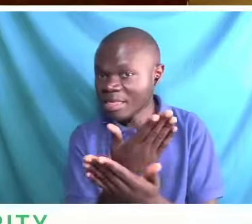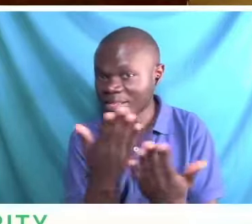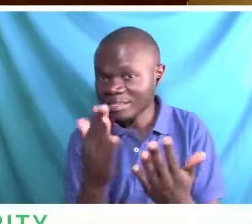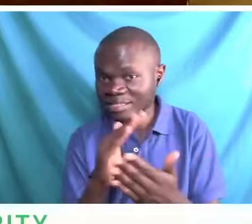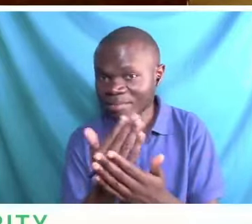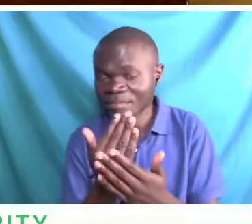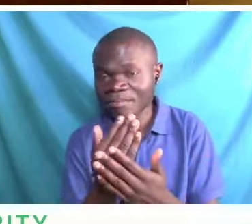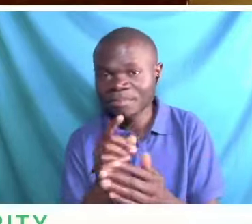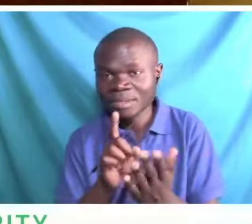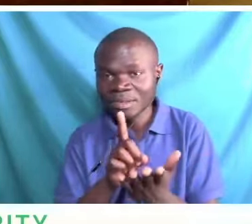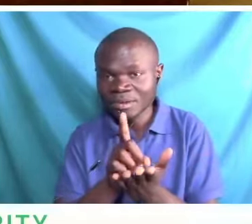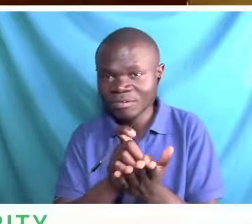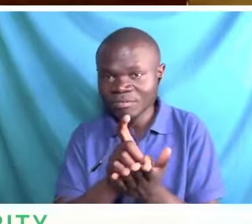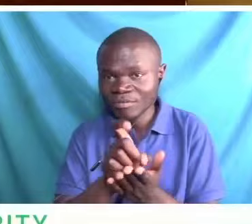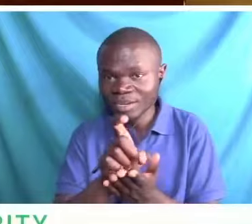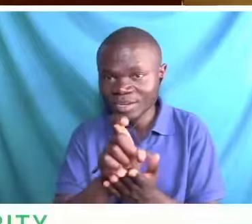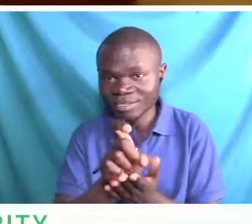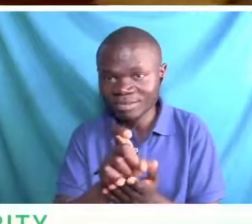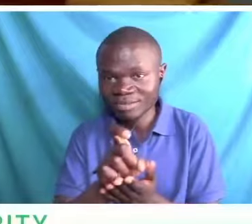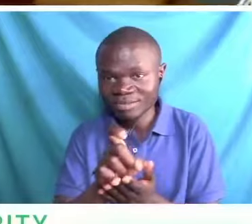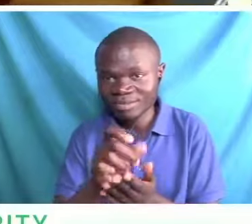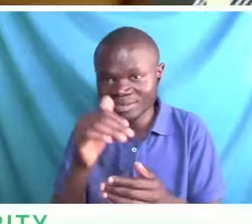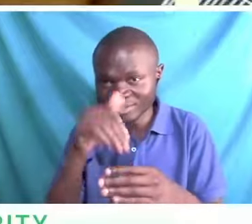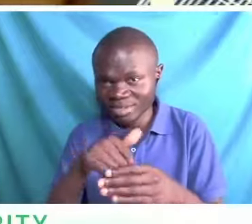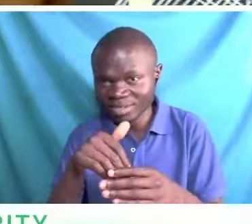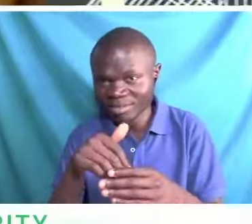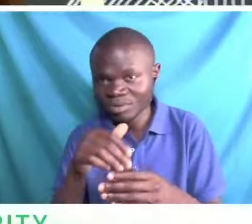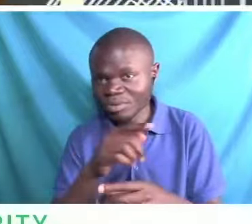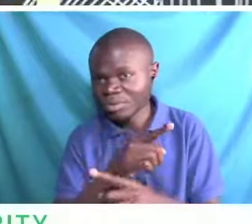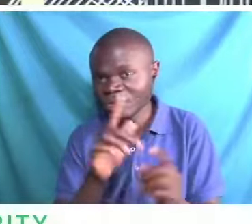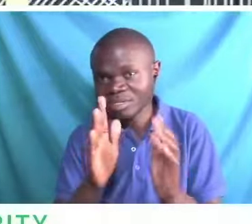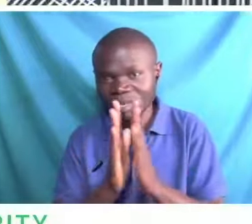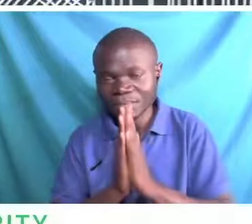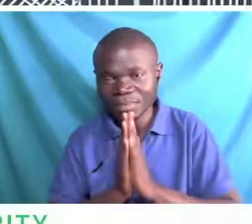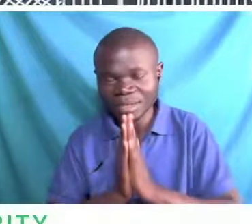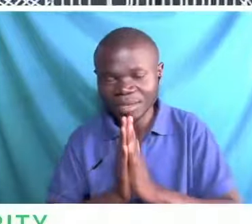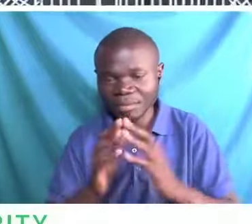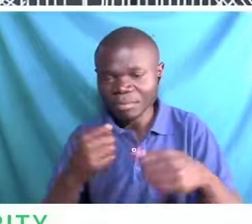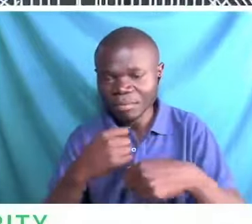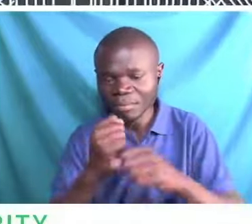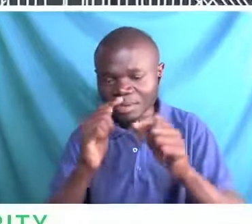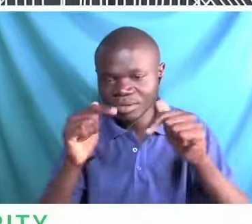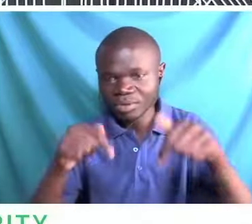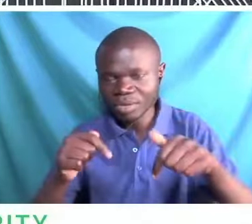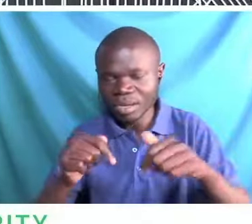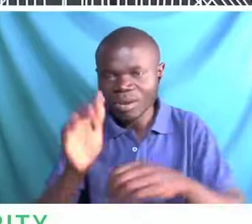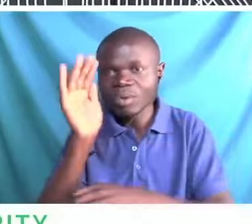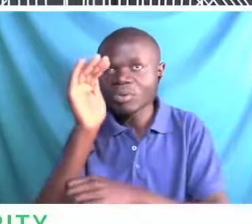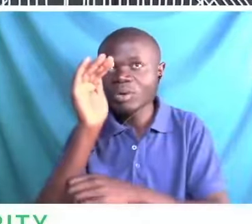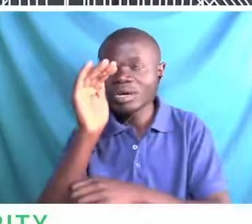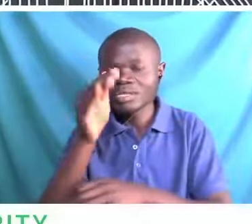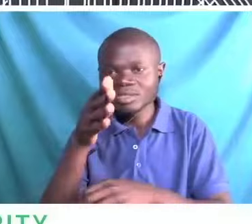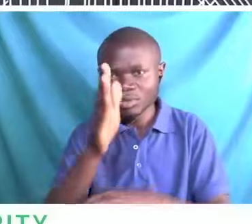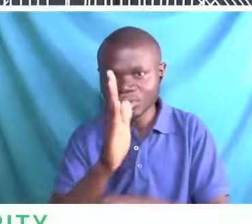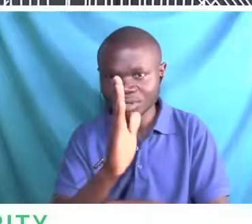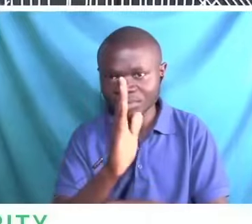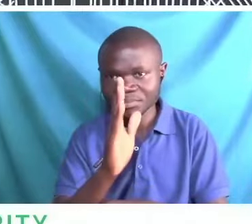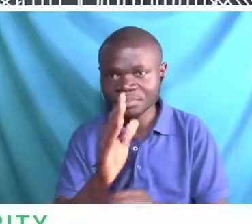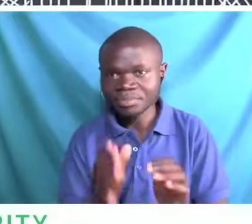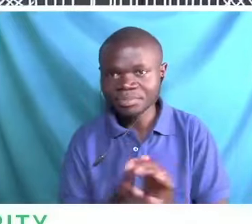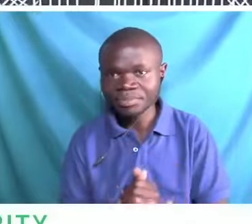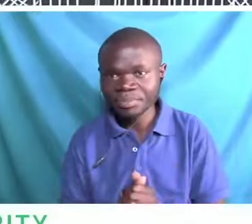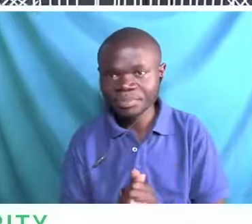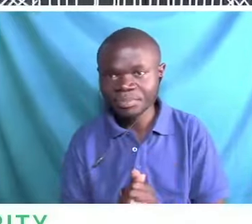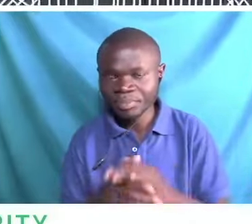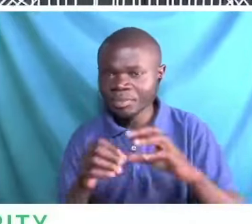me that I may operate in full potential? Because that's the prayer I want to make today. I want to ask God